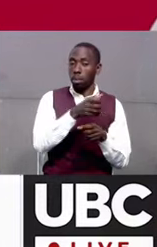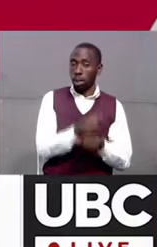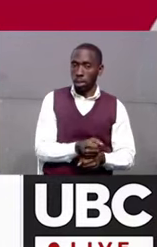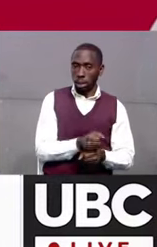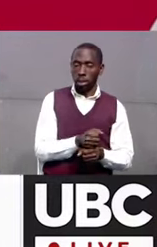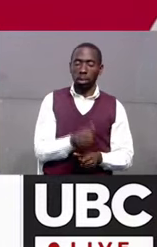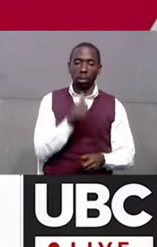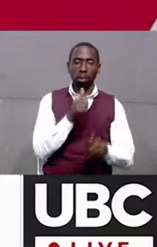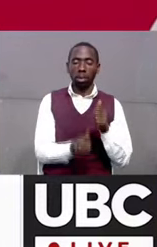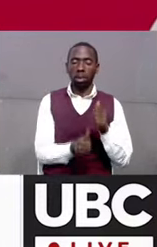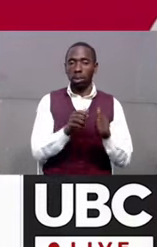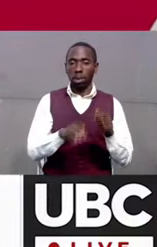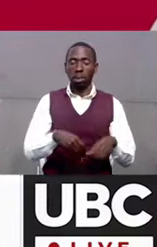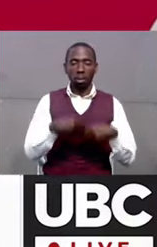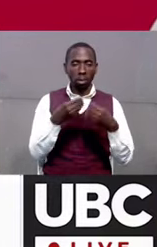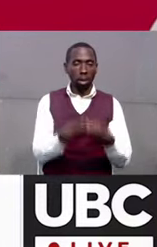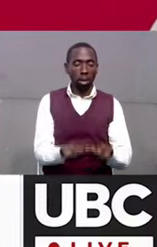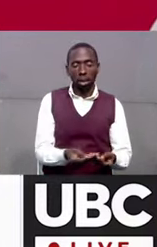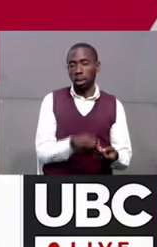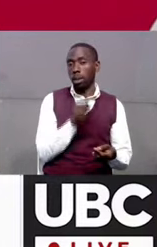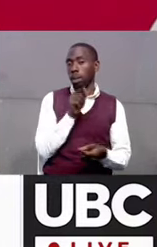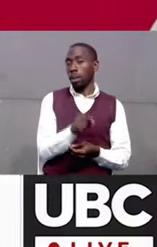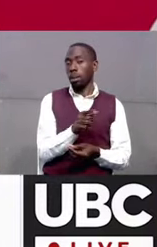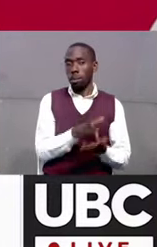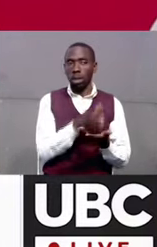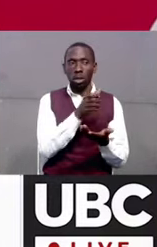for in that budget